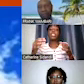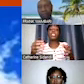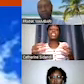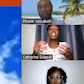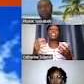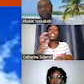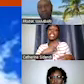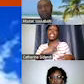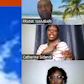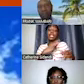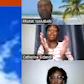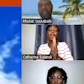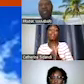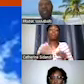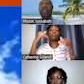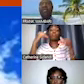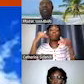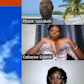into debt.